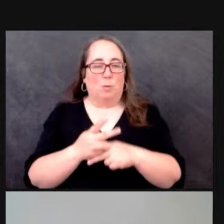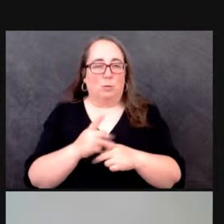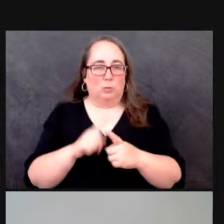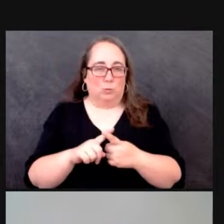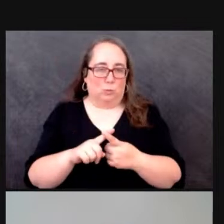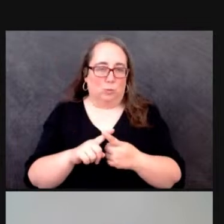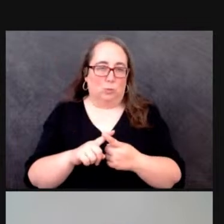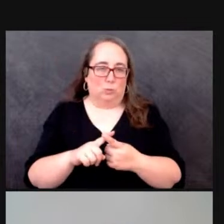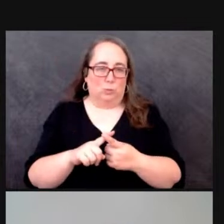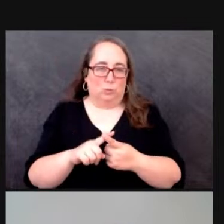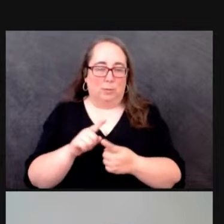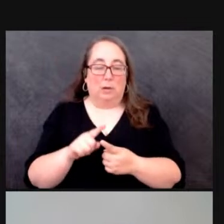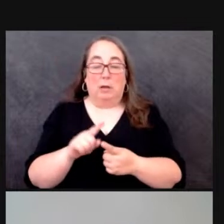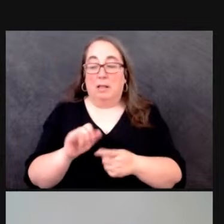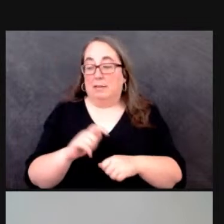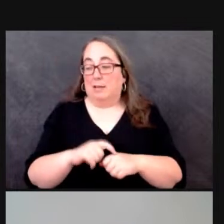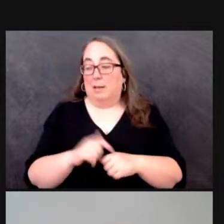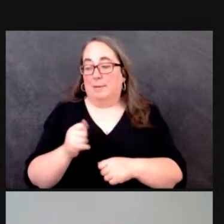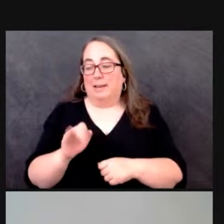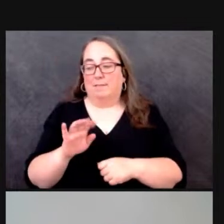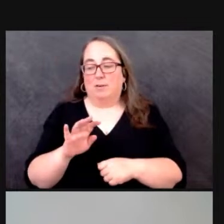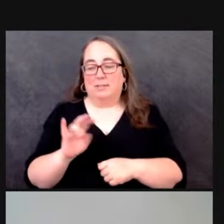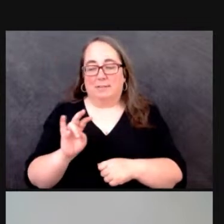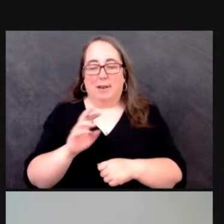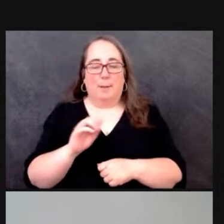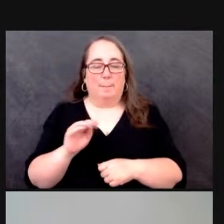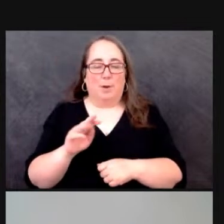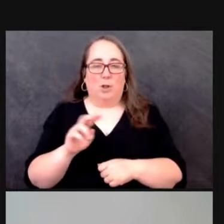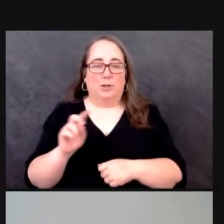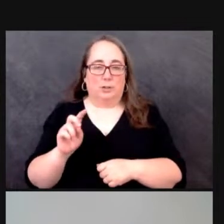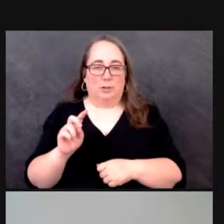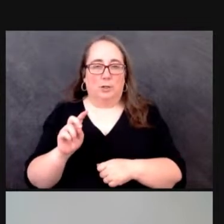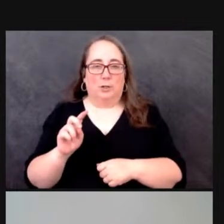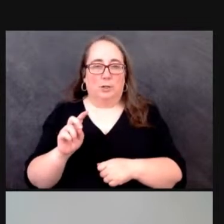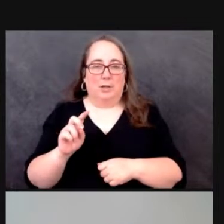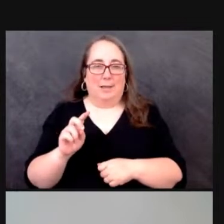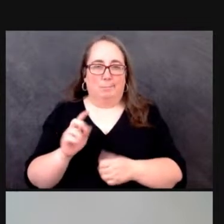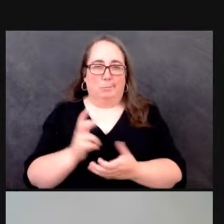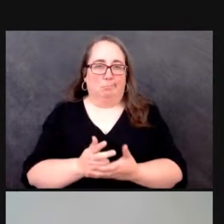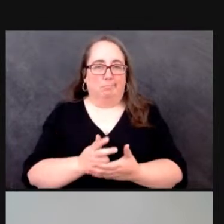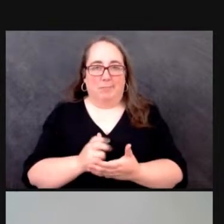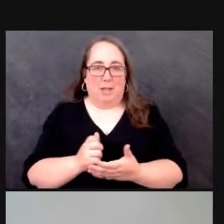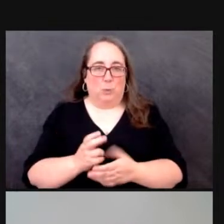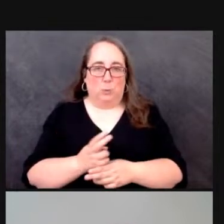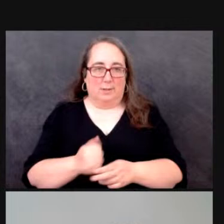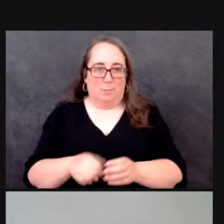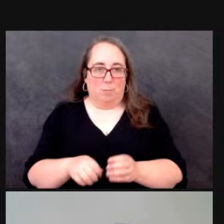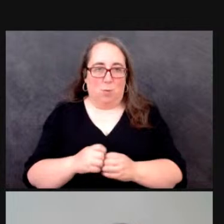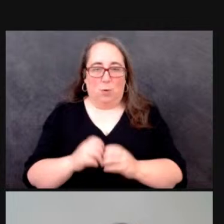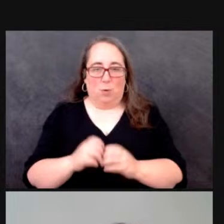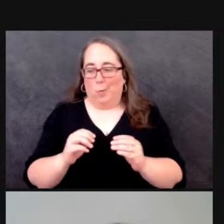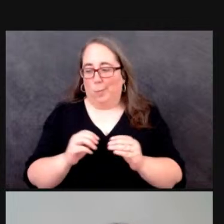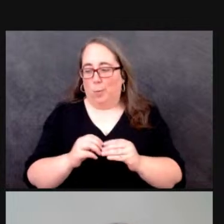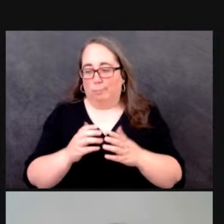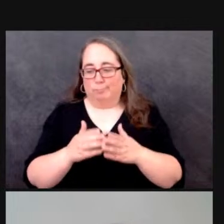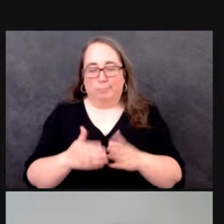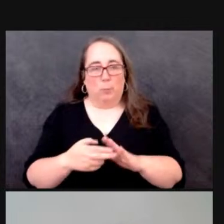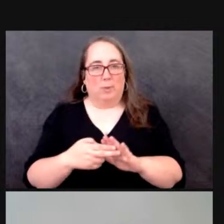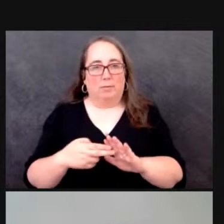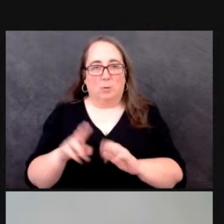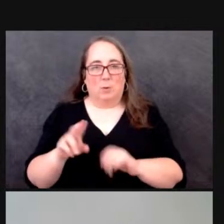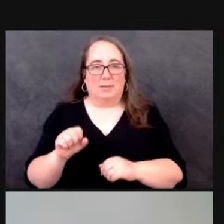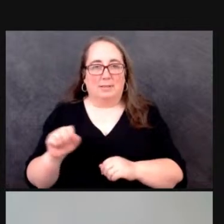that point, it was 1947, and the Maryland had been decommissioned. So now there was no longer a vessel with the name